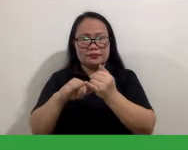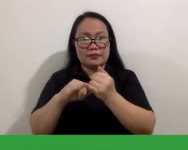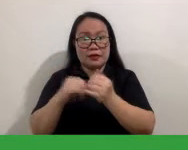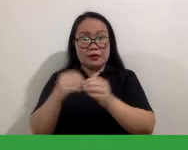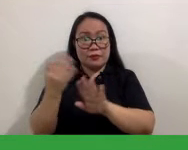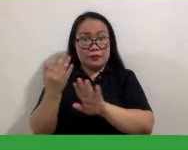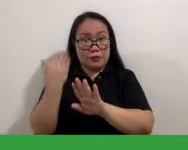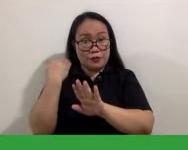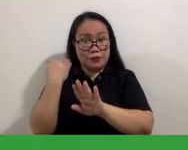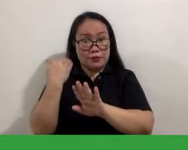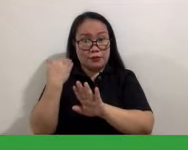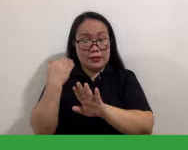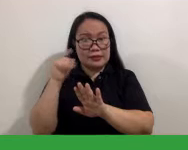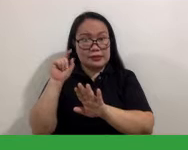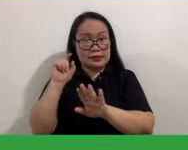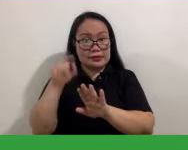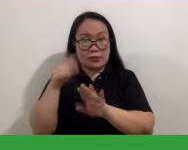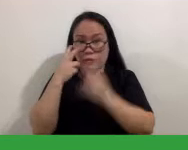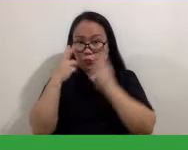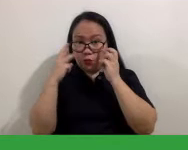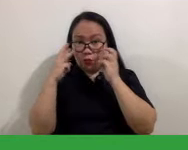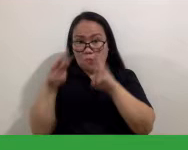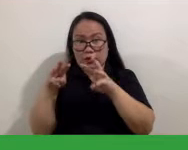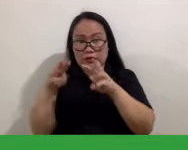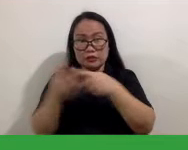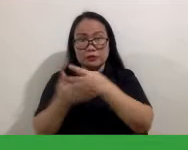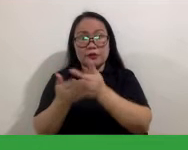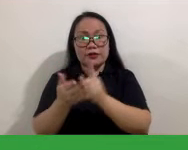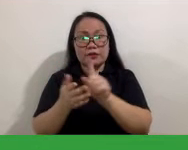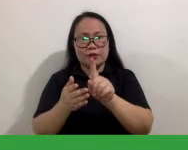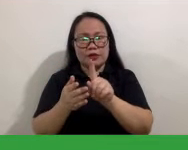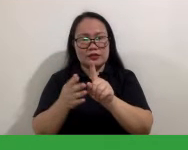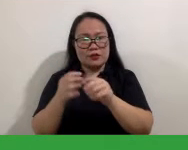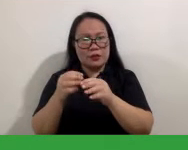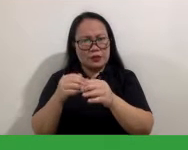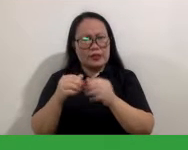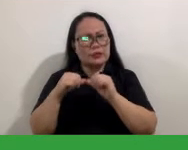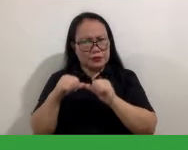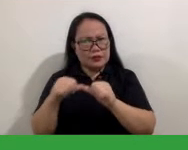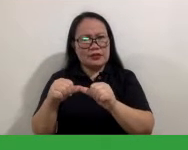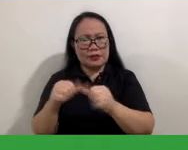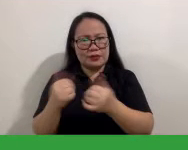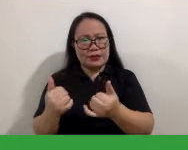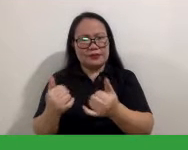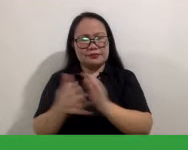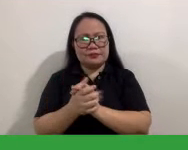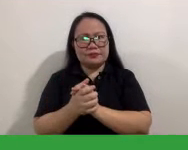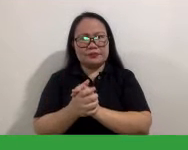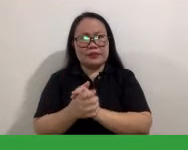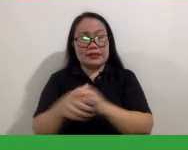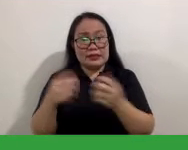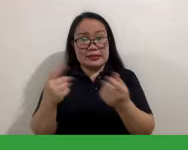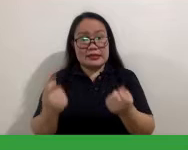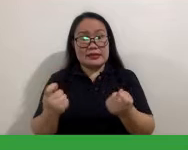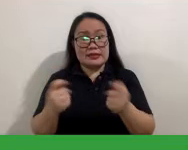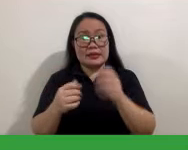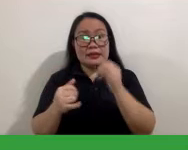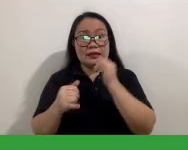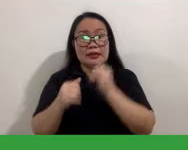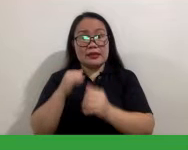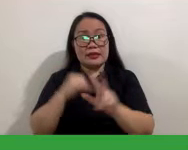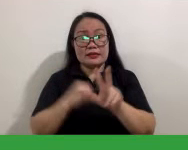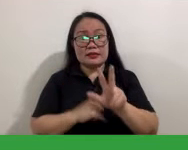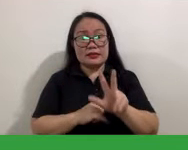dito sa part 2, dapat napanood muna natin yung part 1 para nasusundan natin. So this is the last 3